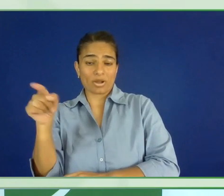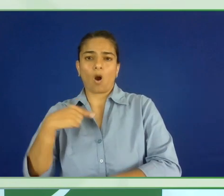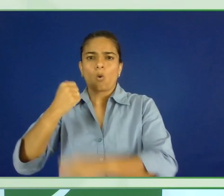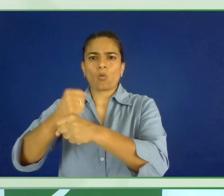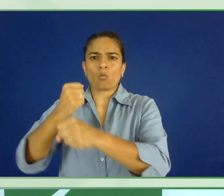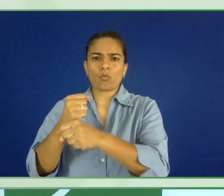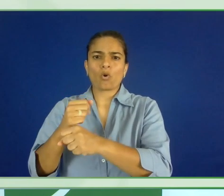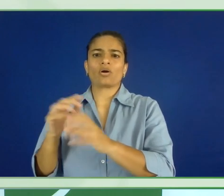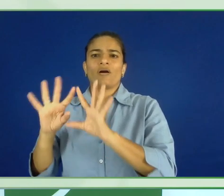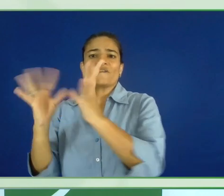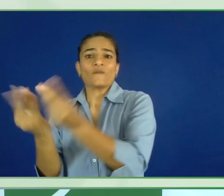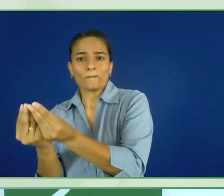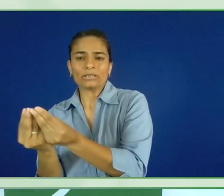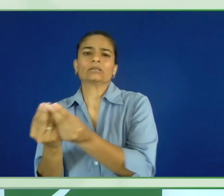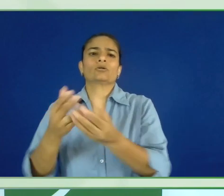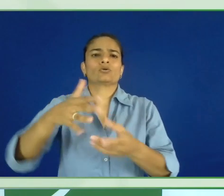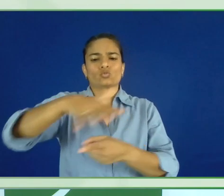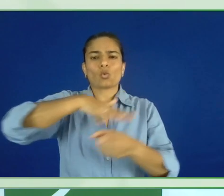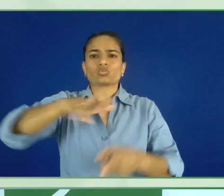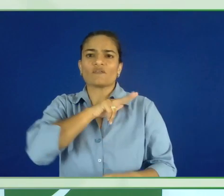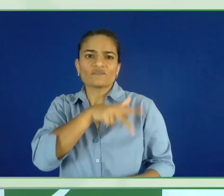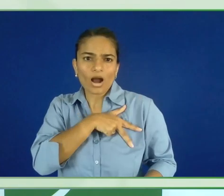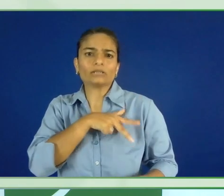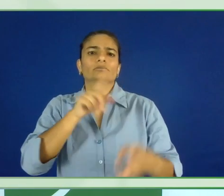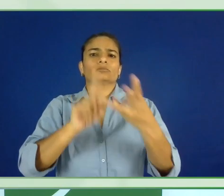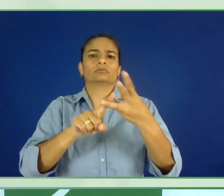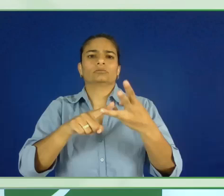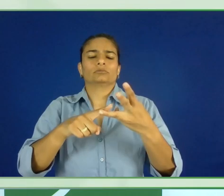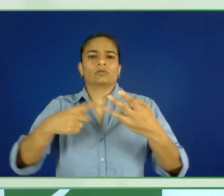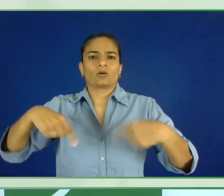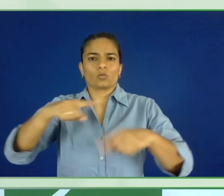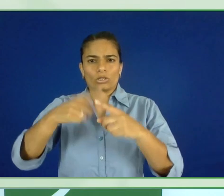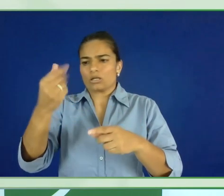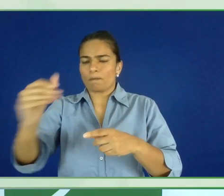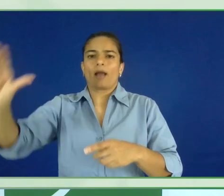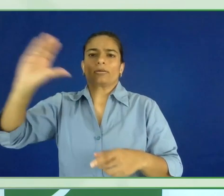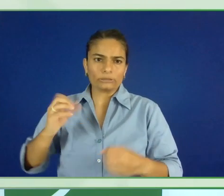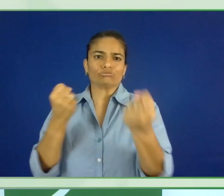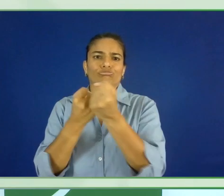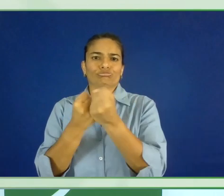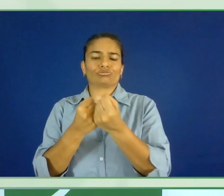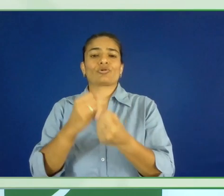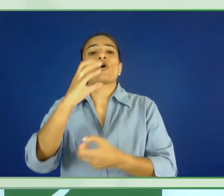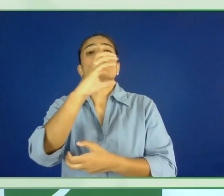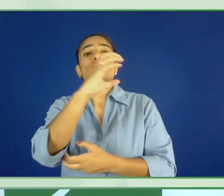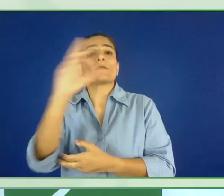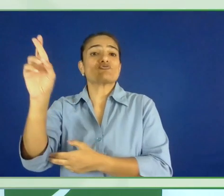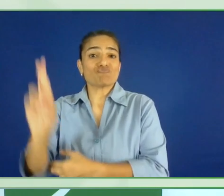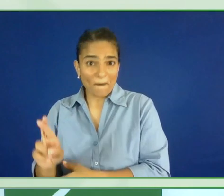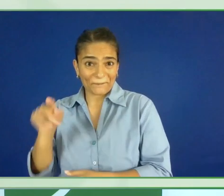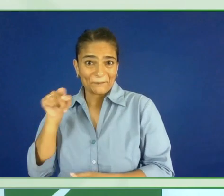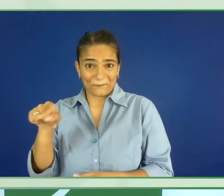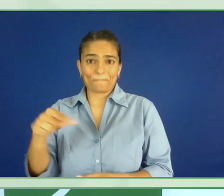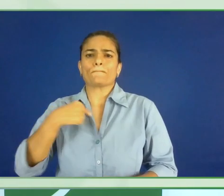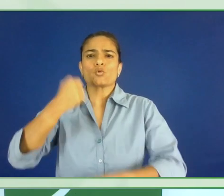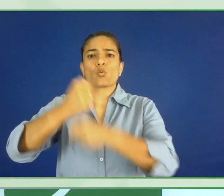or in Dominican Republic, where we work with the government and the UNPD, because we do think that there is not a unique solution for everybody, but there